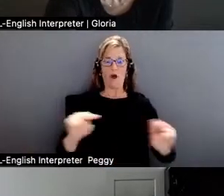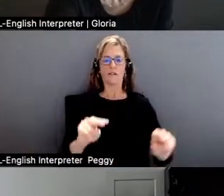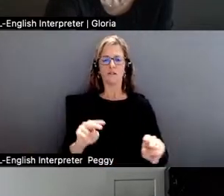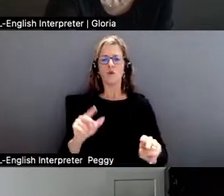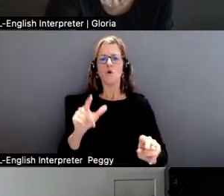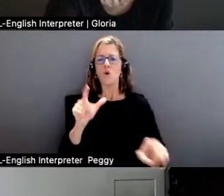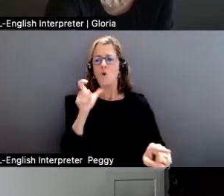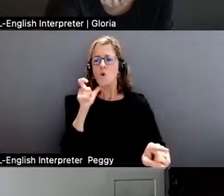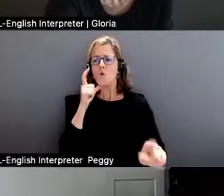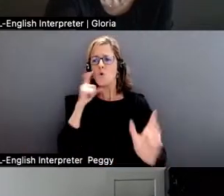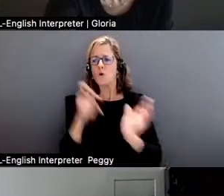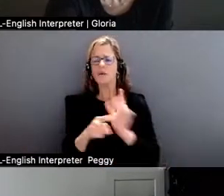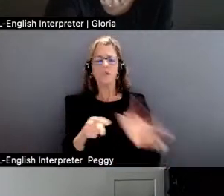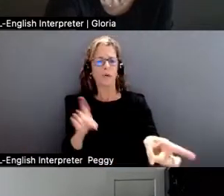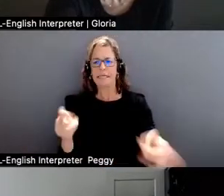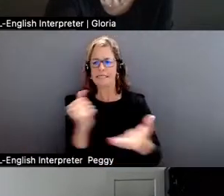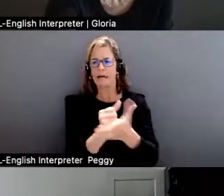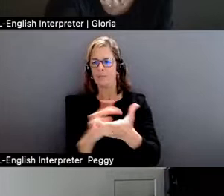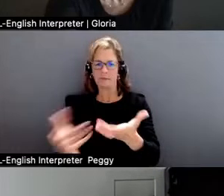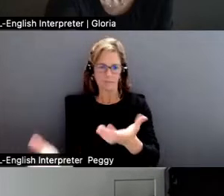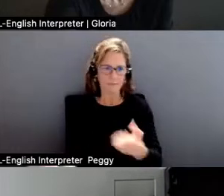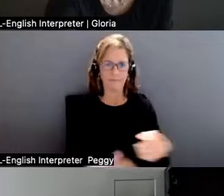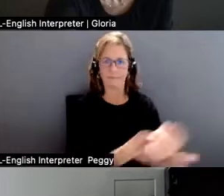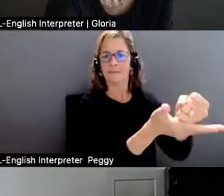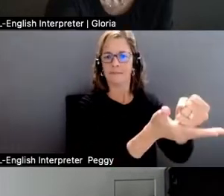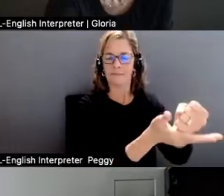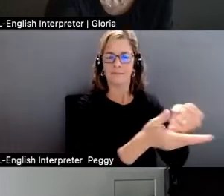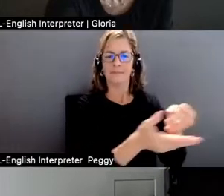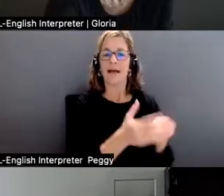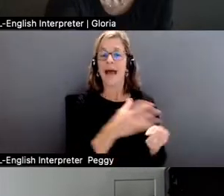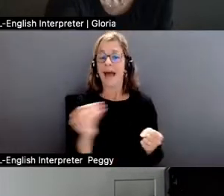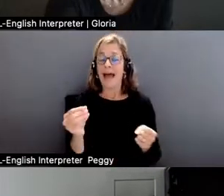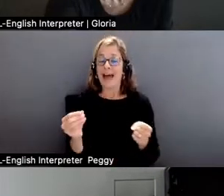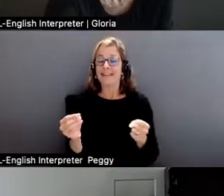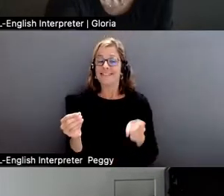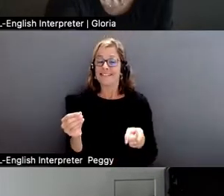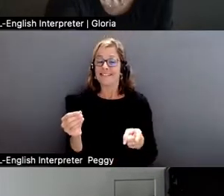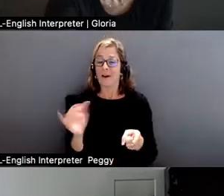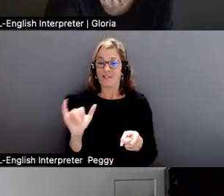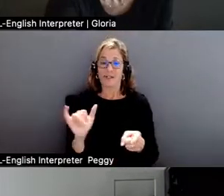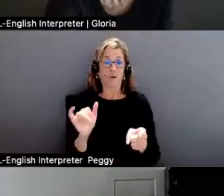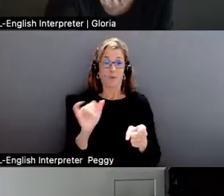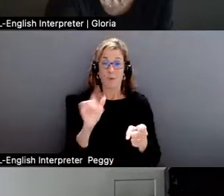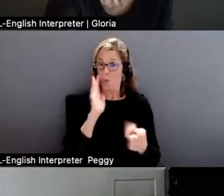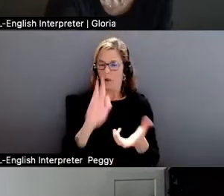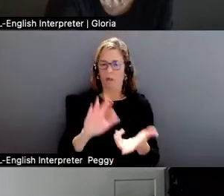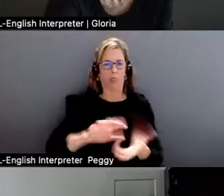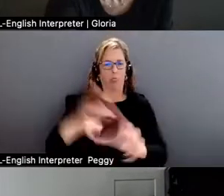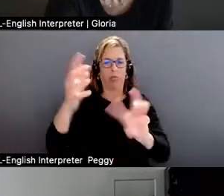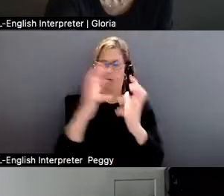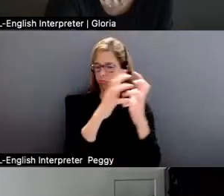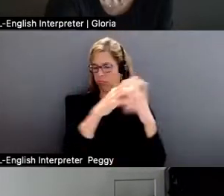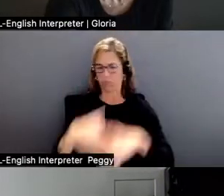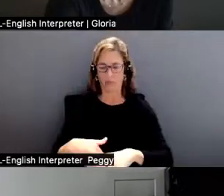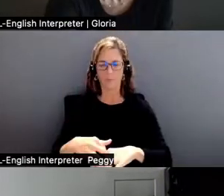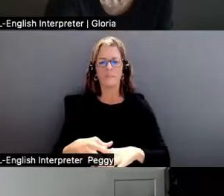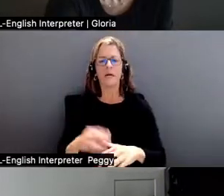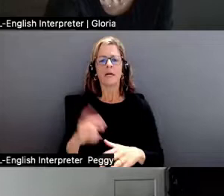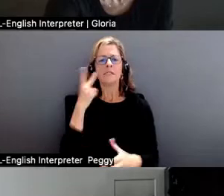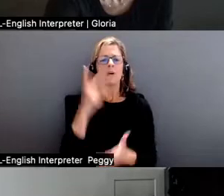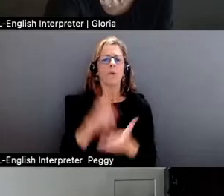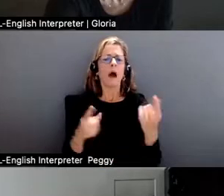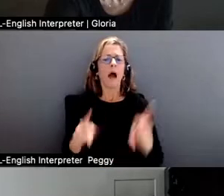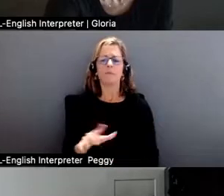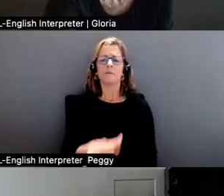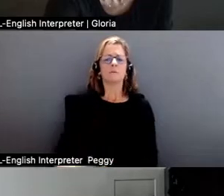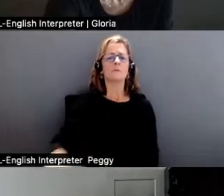and especially see what happens the first time everything falls apart. Do the players talk